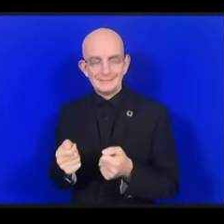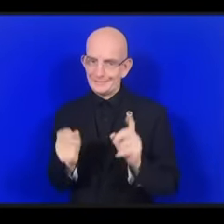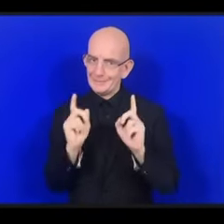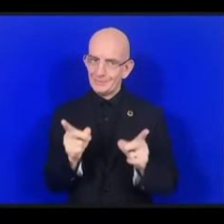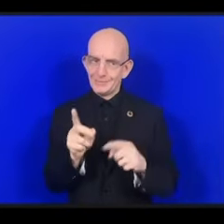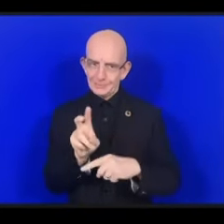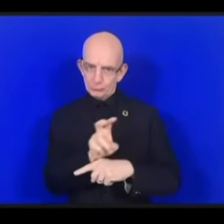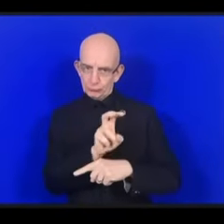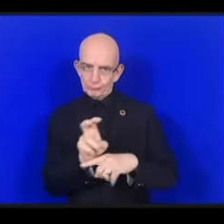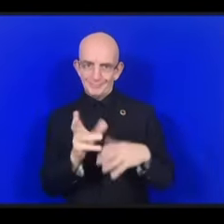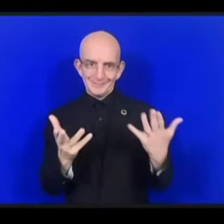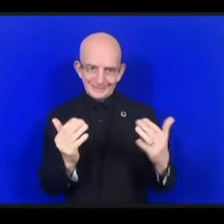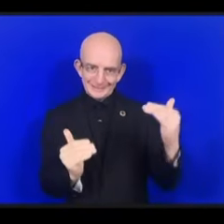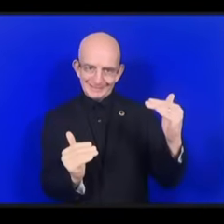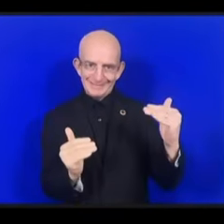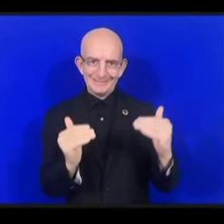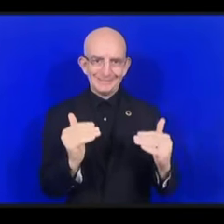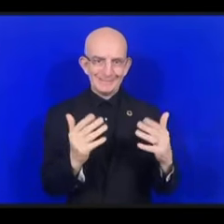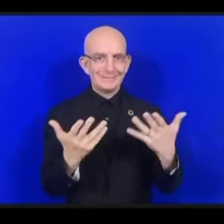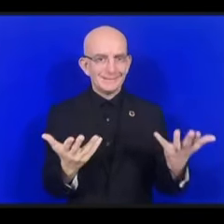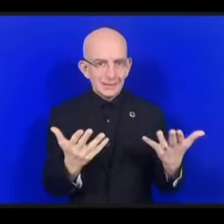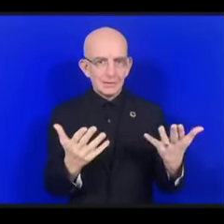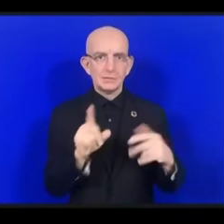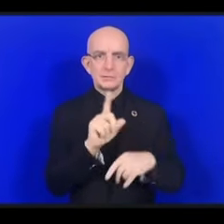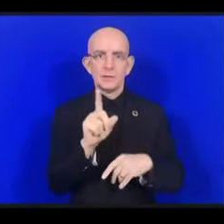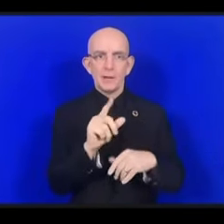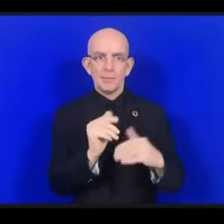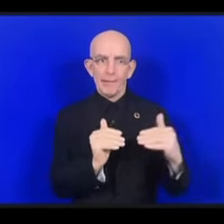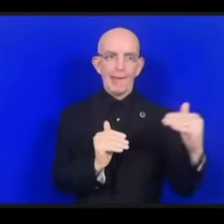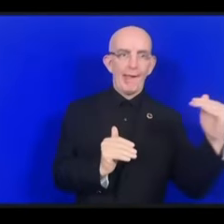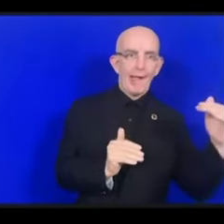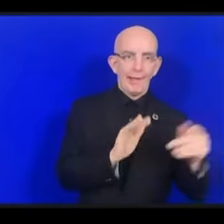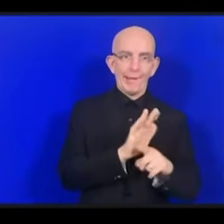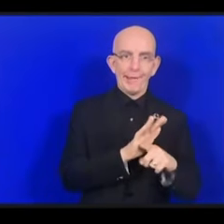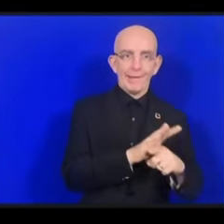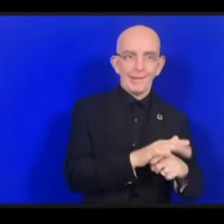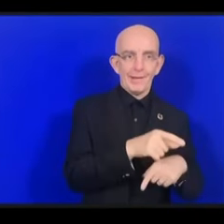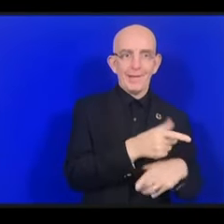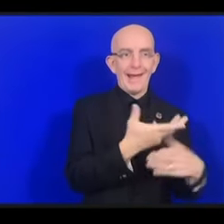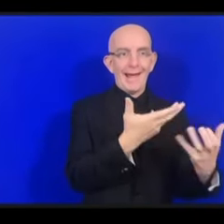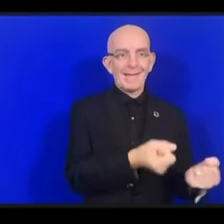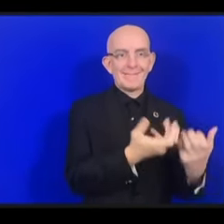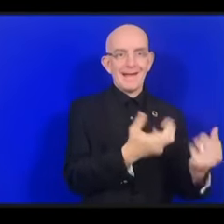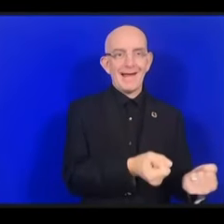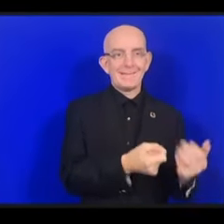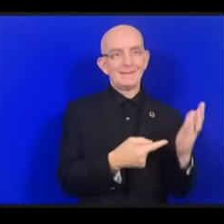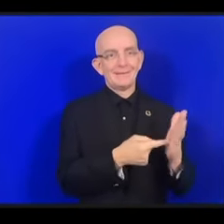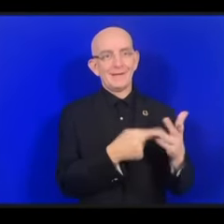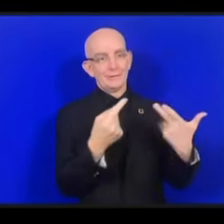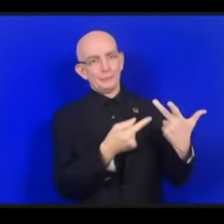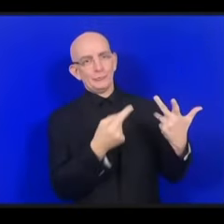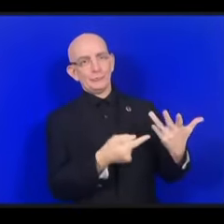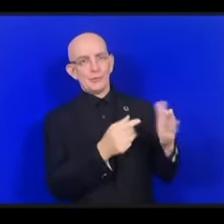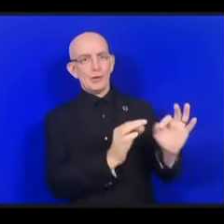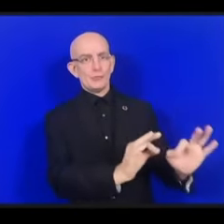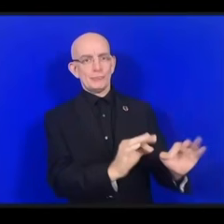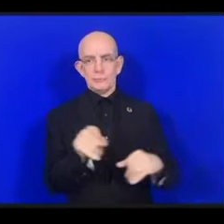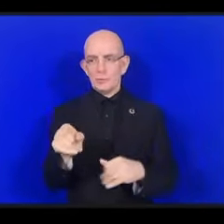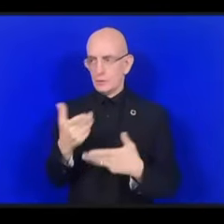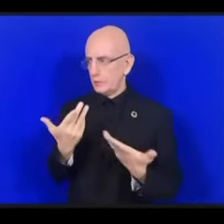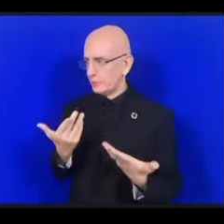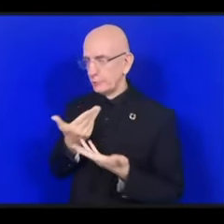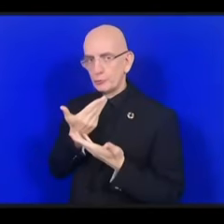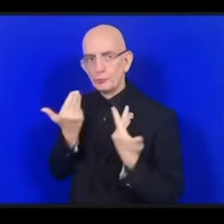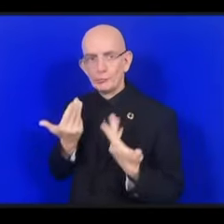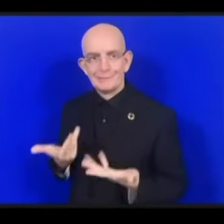times. Indeed, the accessibility and affordability of technology is exacerbated by